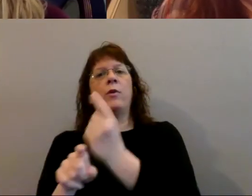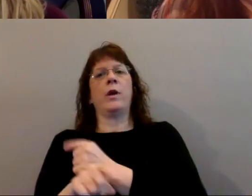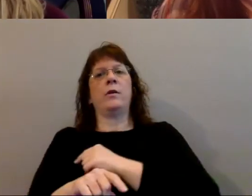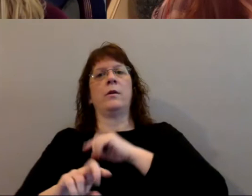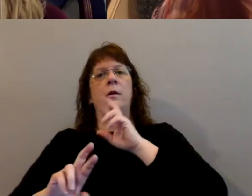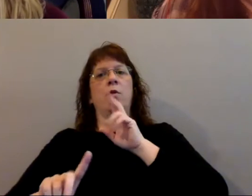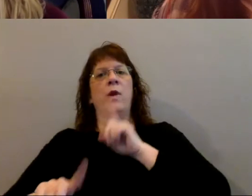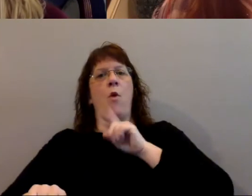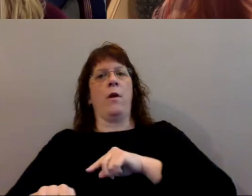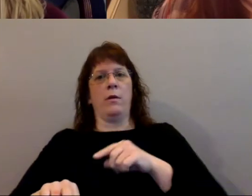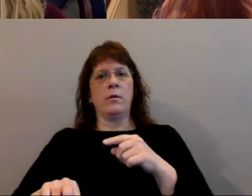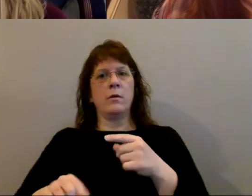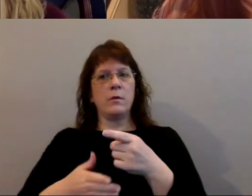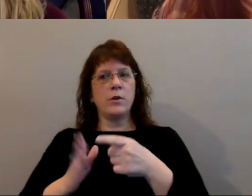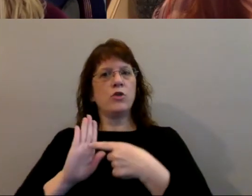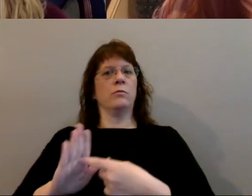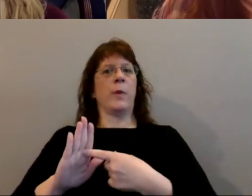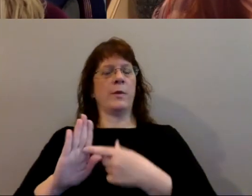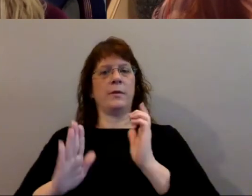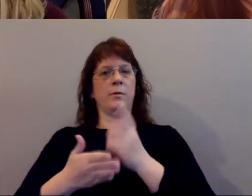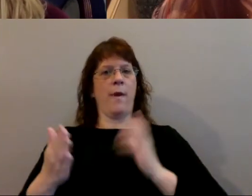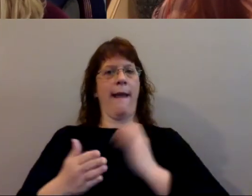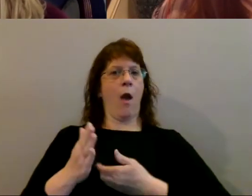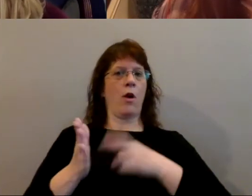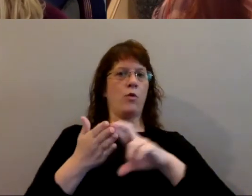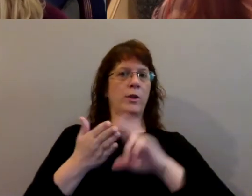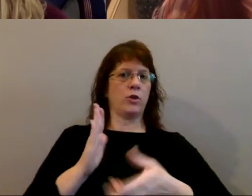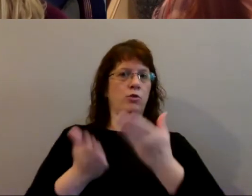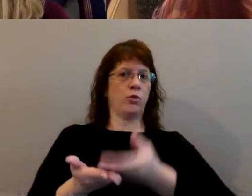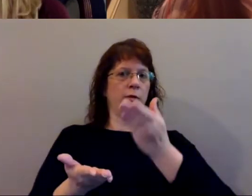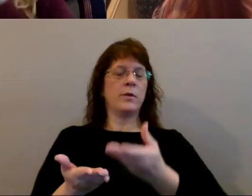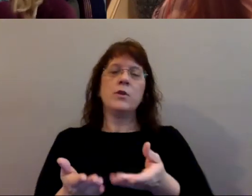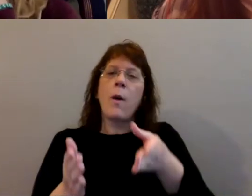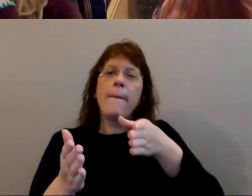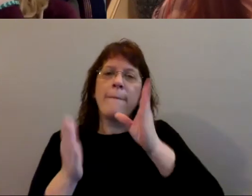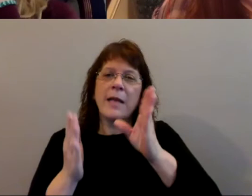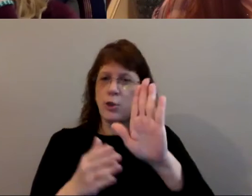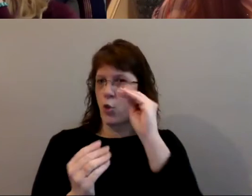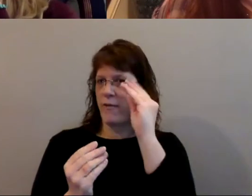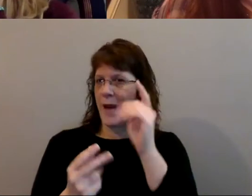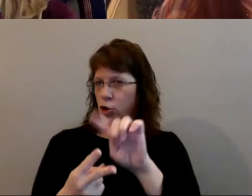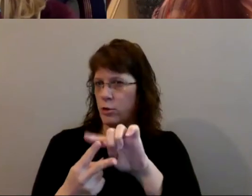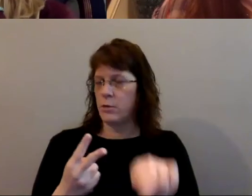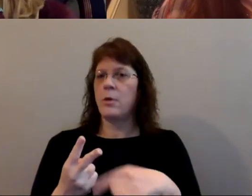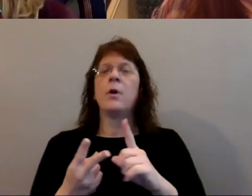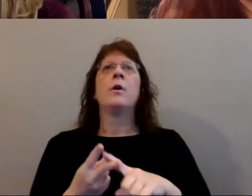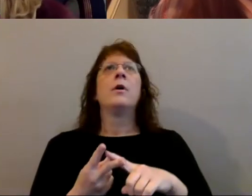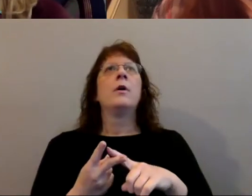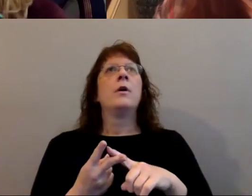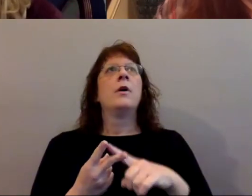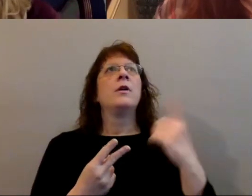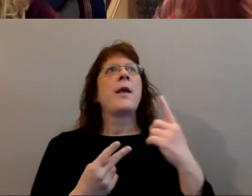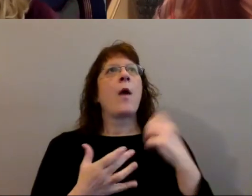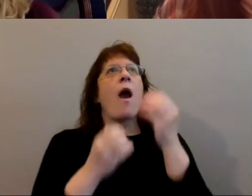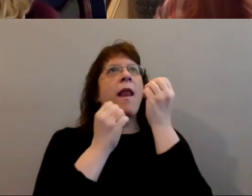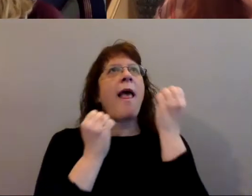research is saying. So just pay a lot of attention to your information. And then something that I want everybody to